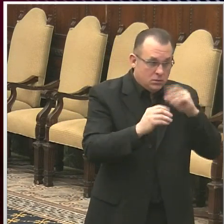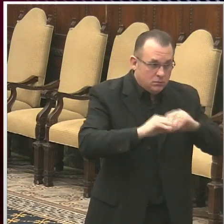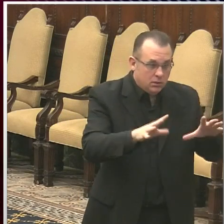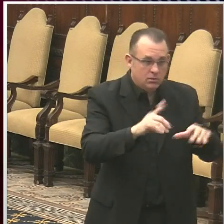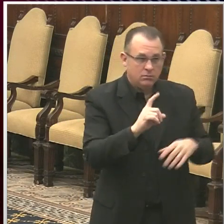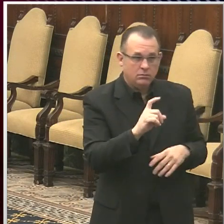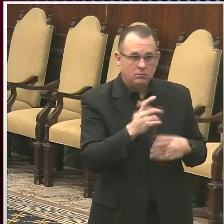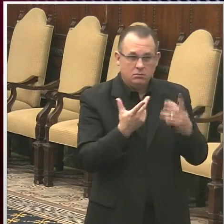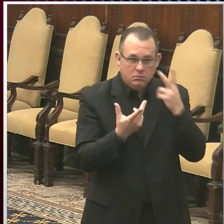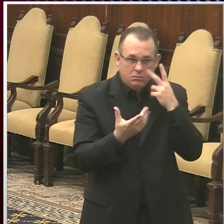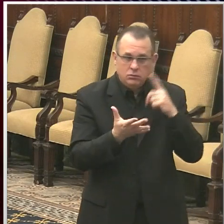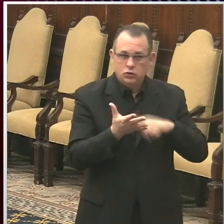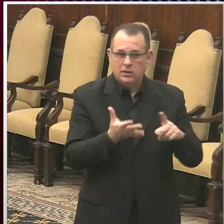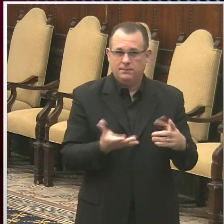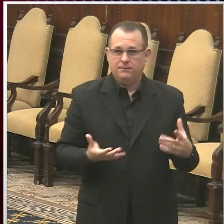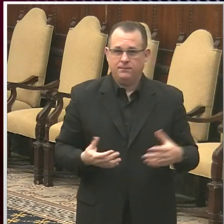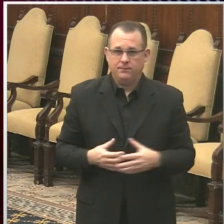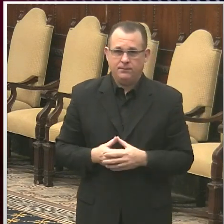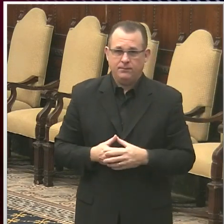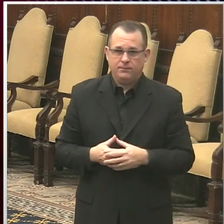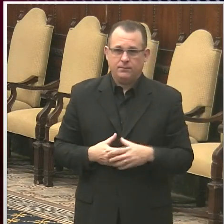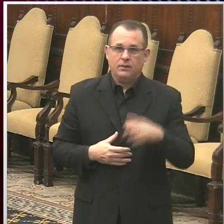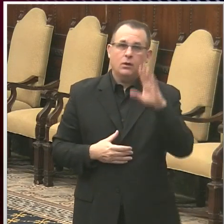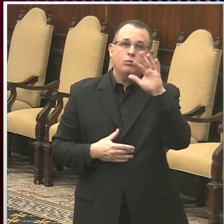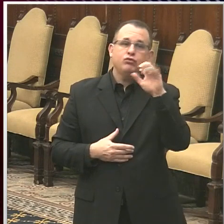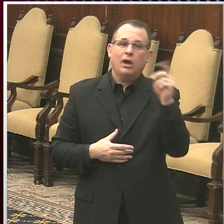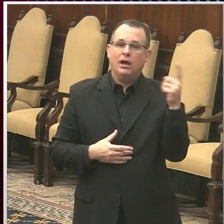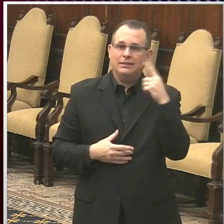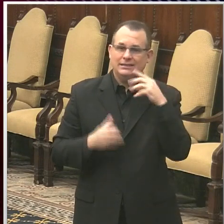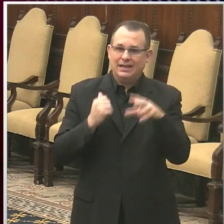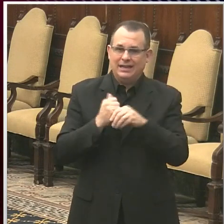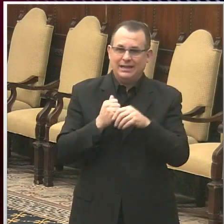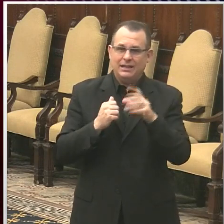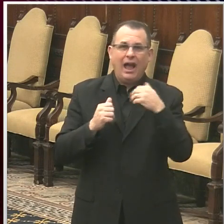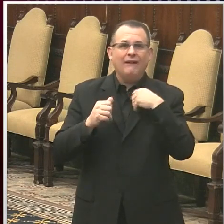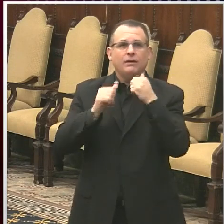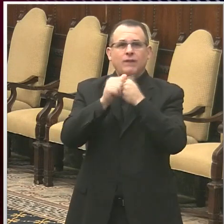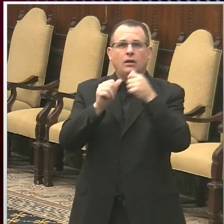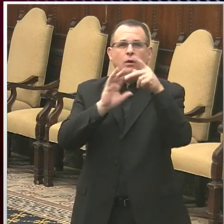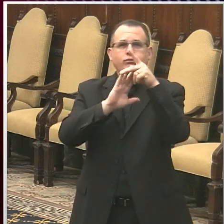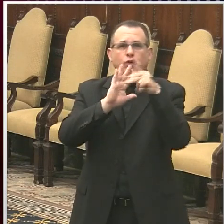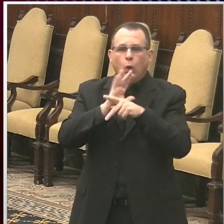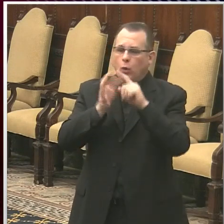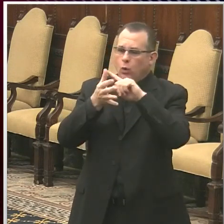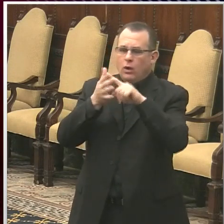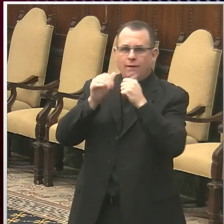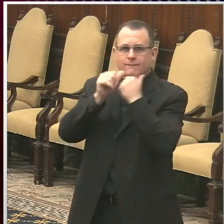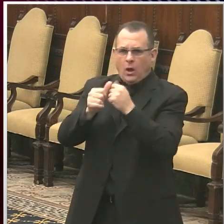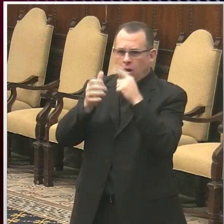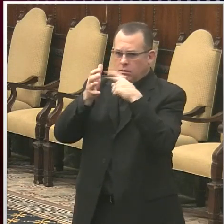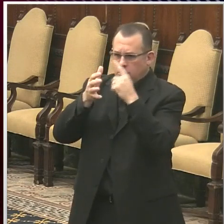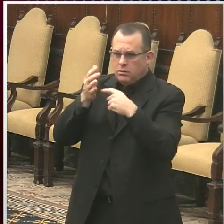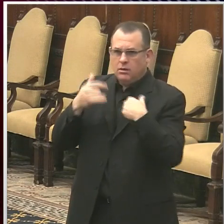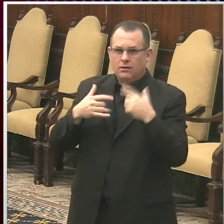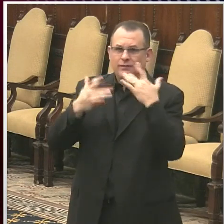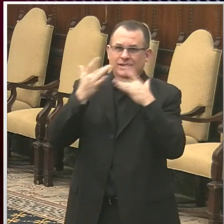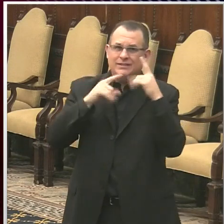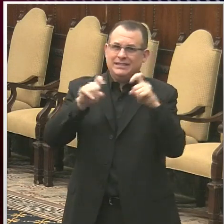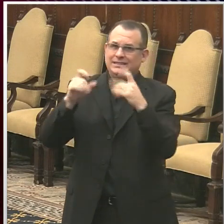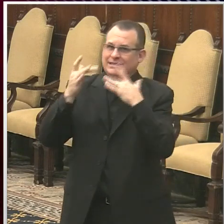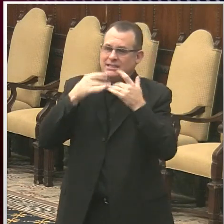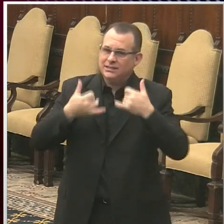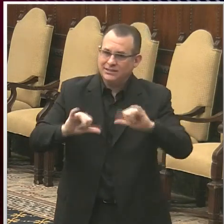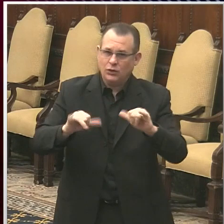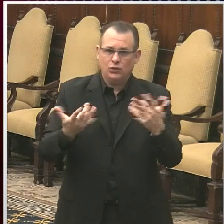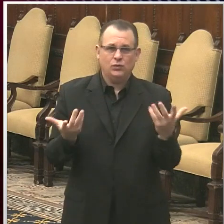And Denise, I do want to add, the reason we have these protocols are because of extreme shortages of tests, and we're trying to best